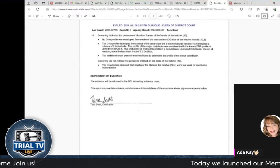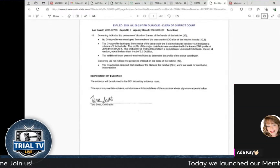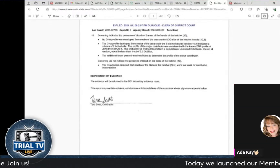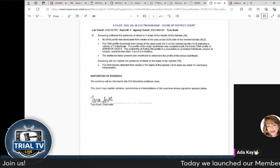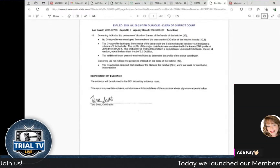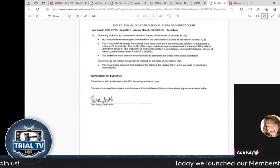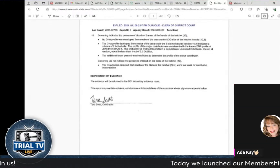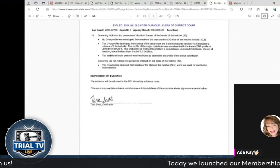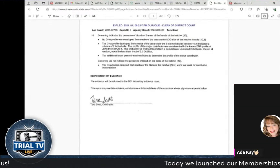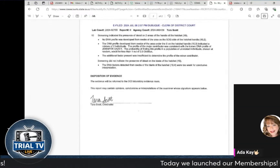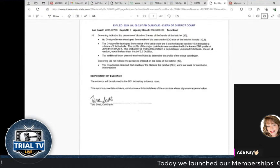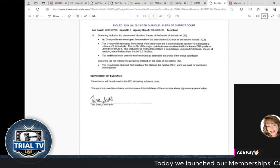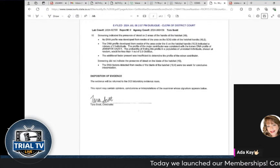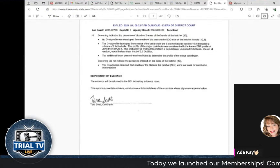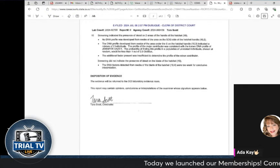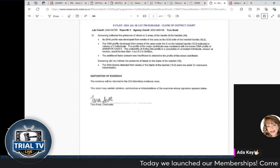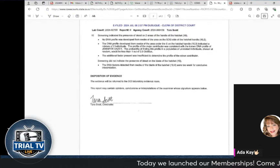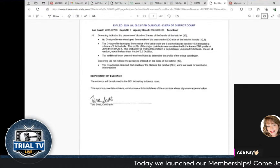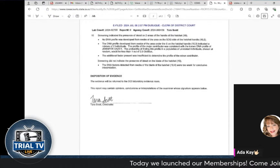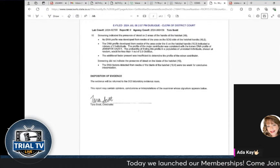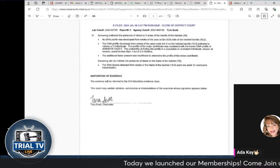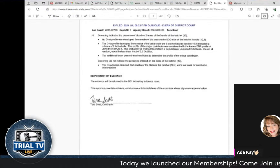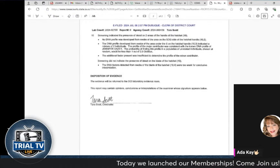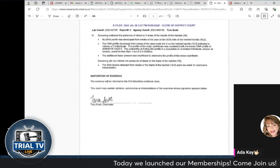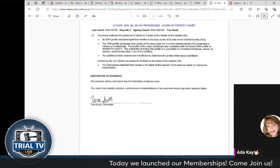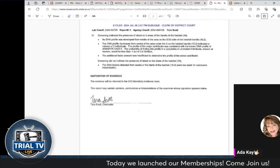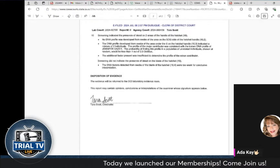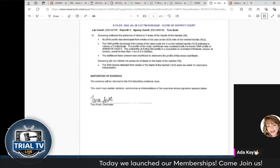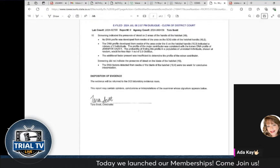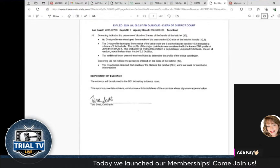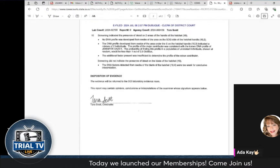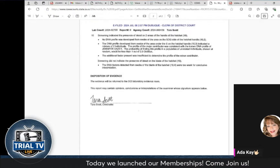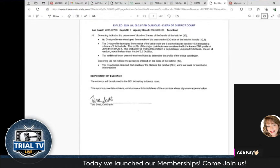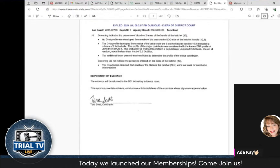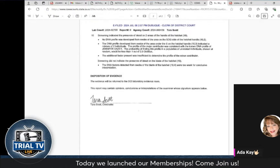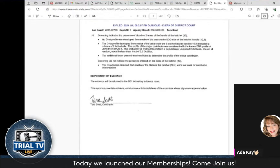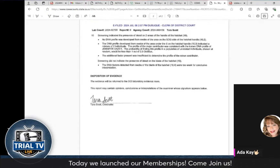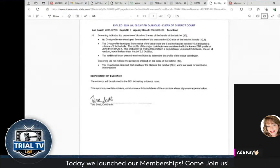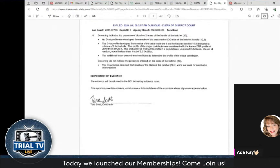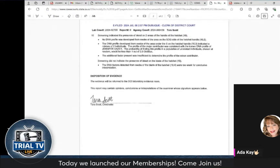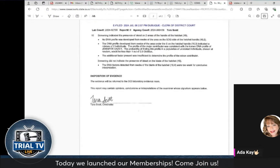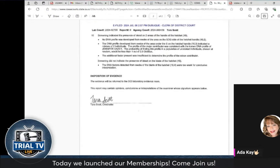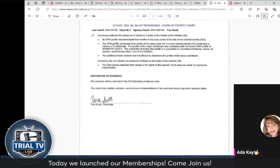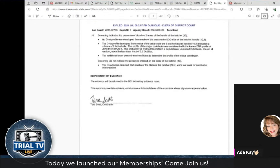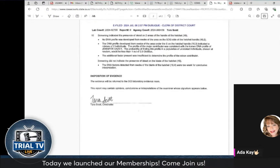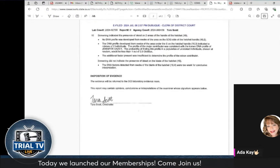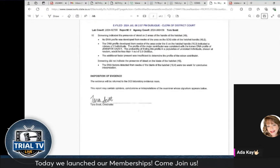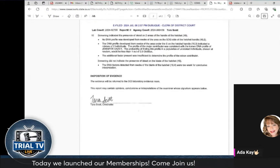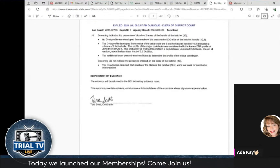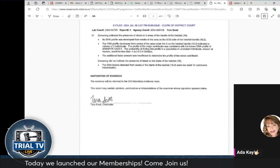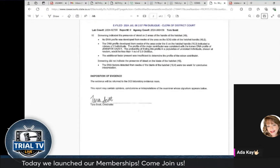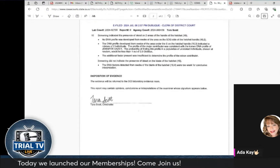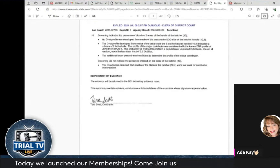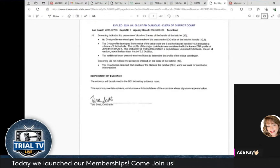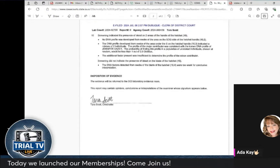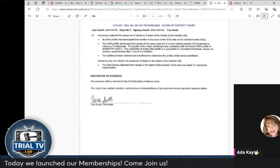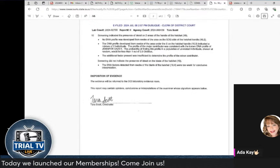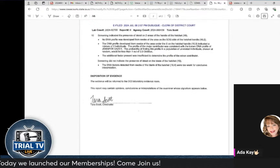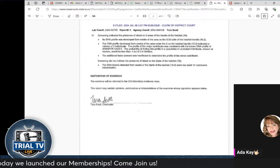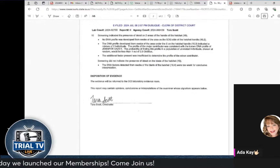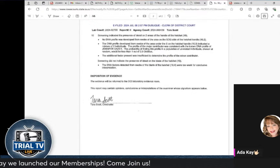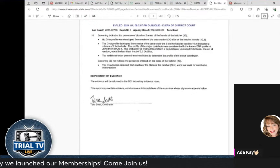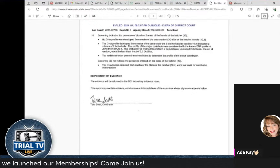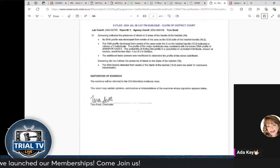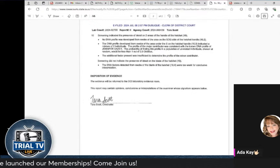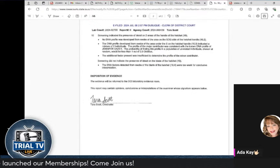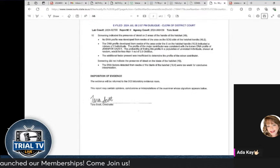I can't say the source of the DNA. I can just say it did not screen. The screening test did not indicate the presence of blood. But there was DNA on the